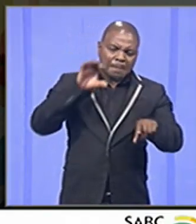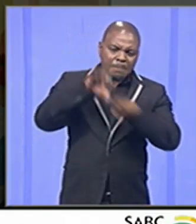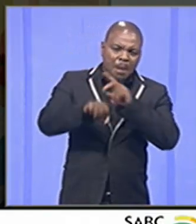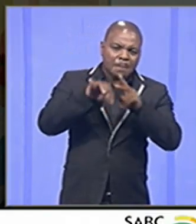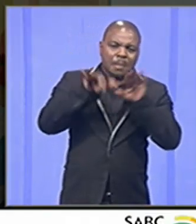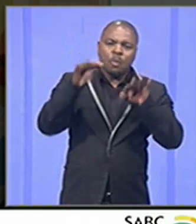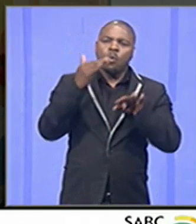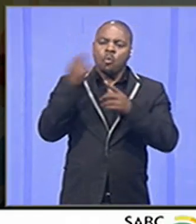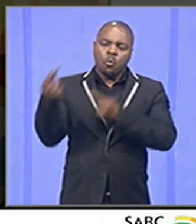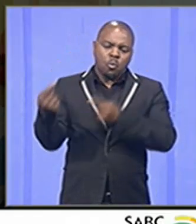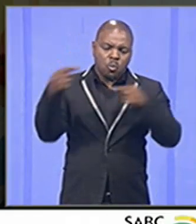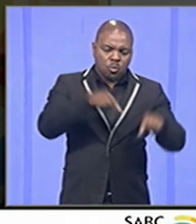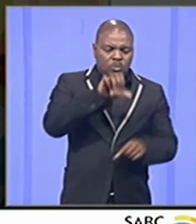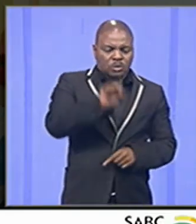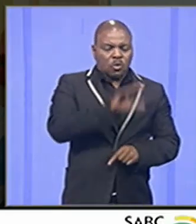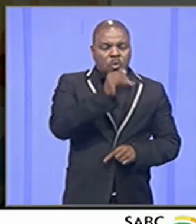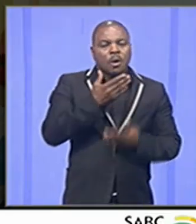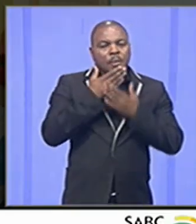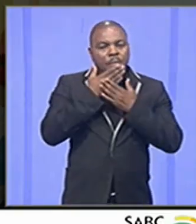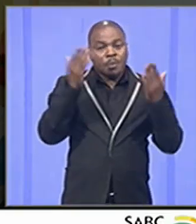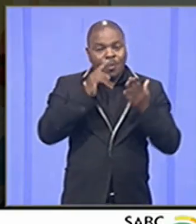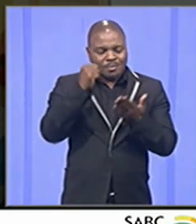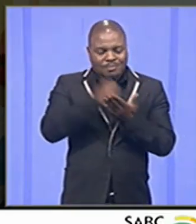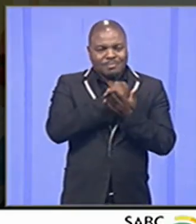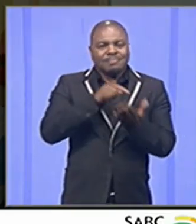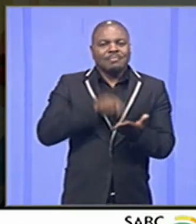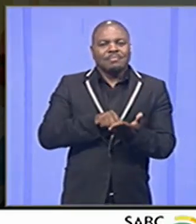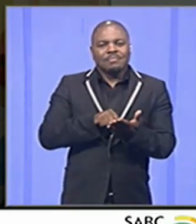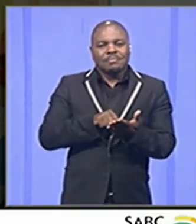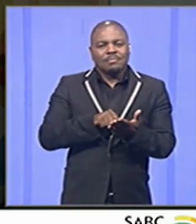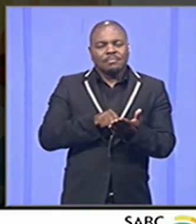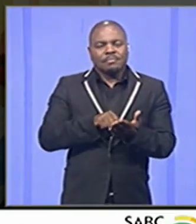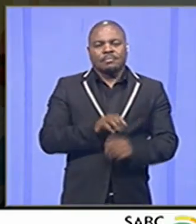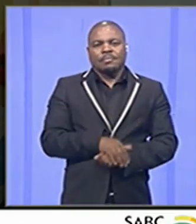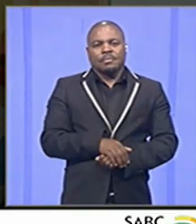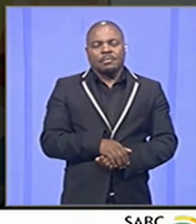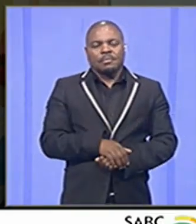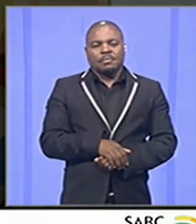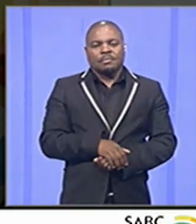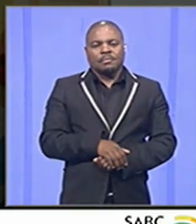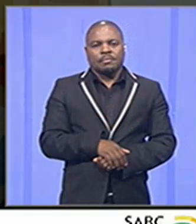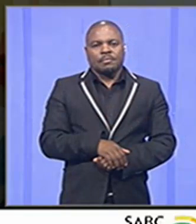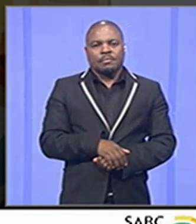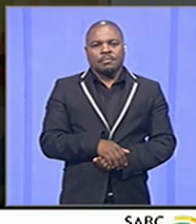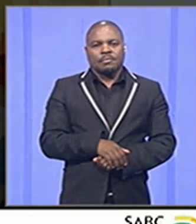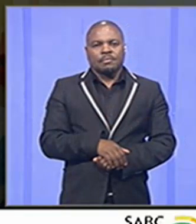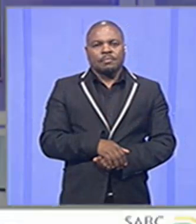ka hara naga ntle le dipampiri kapa tsona di-document tse loketseng.